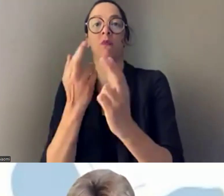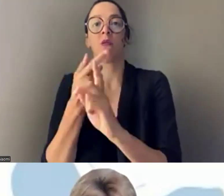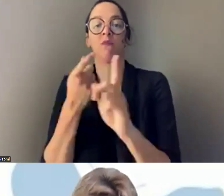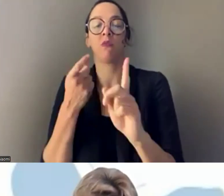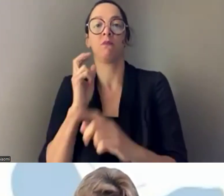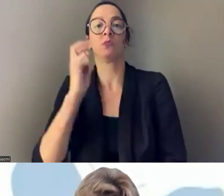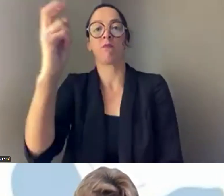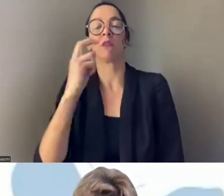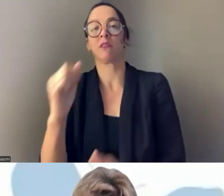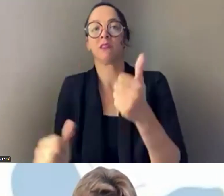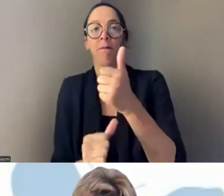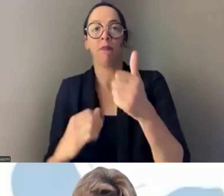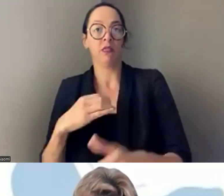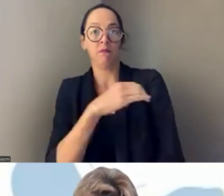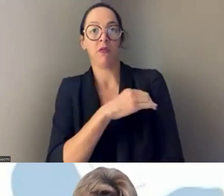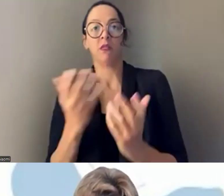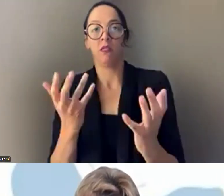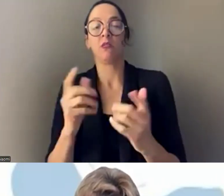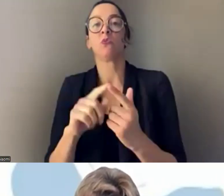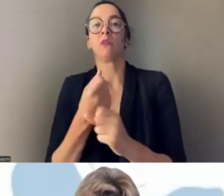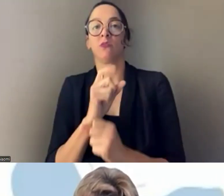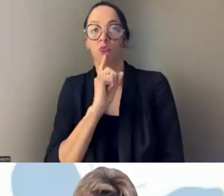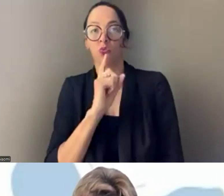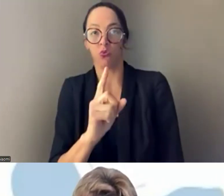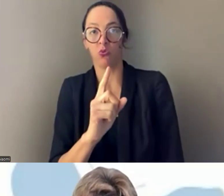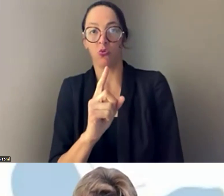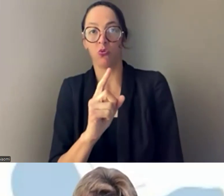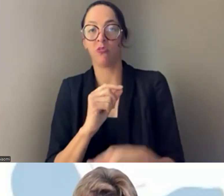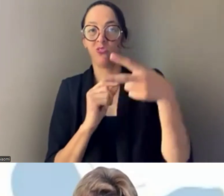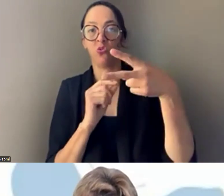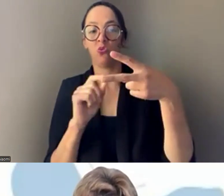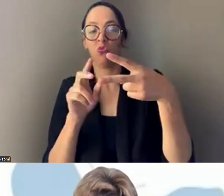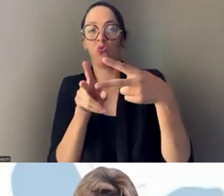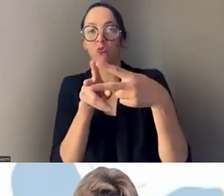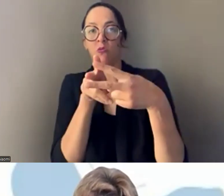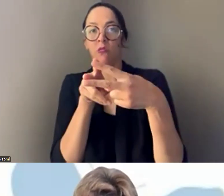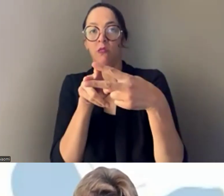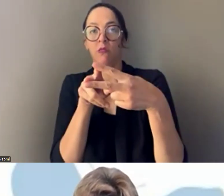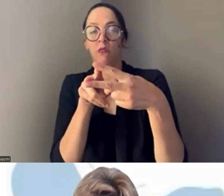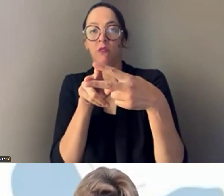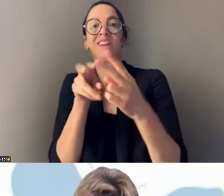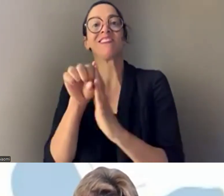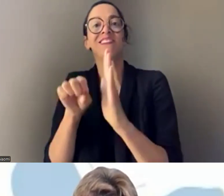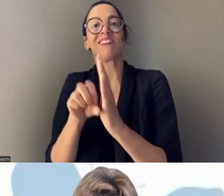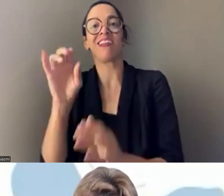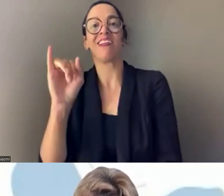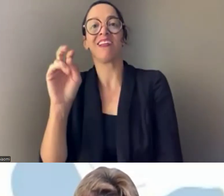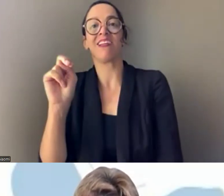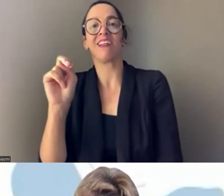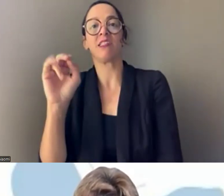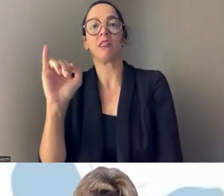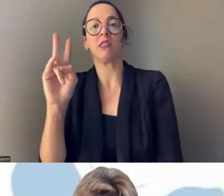Subcommittee is to ensure that these 2 state initiatives focus